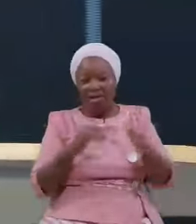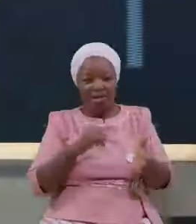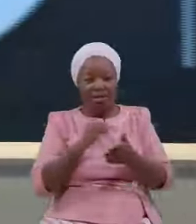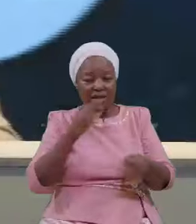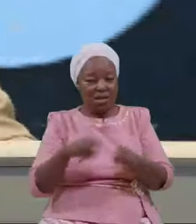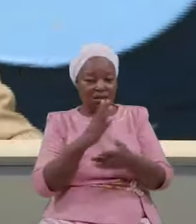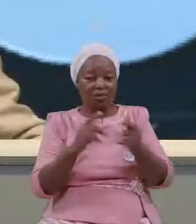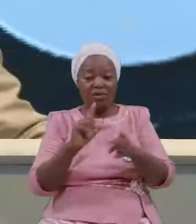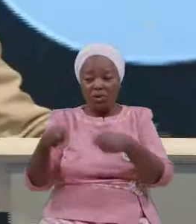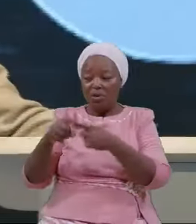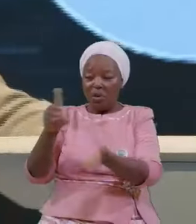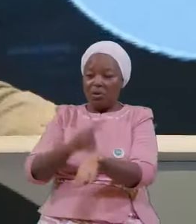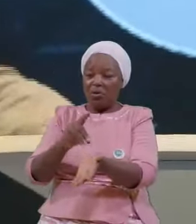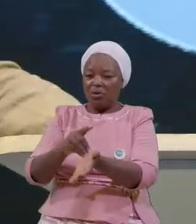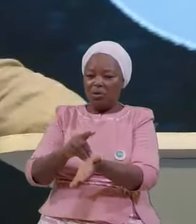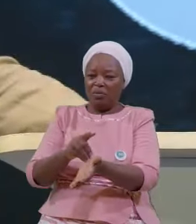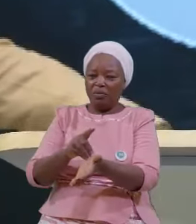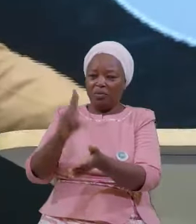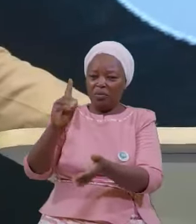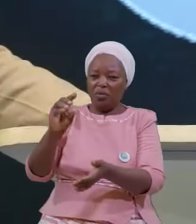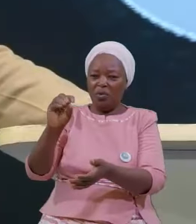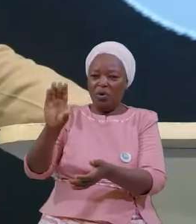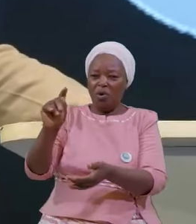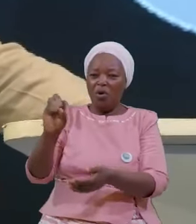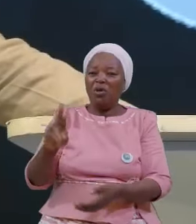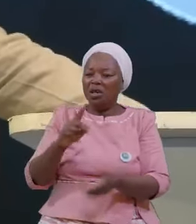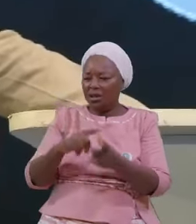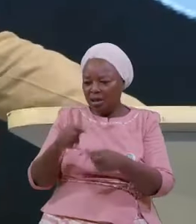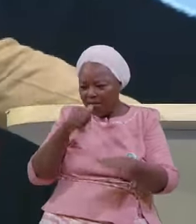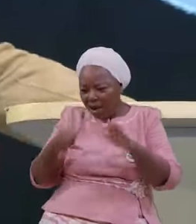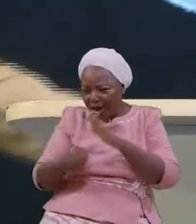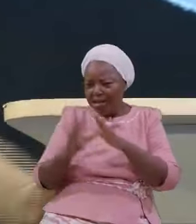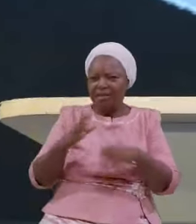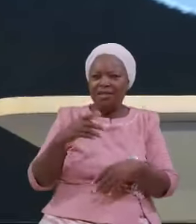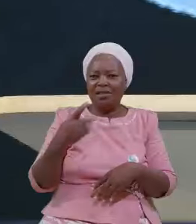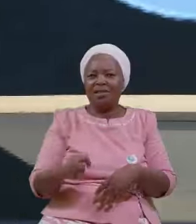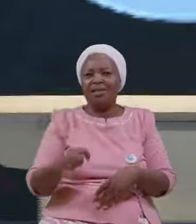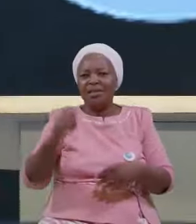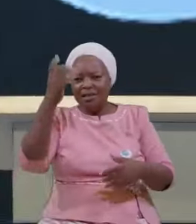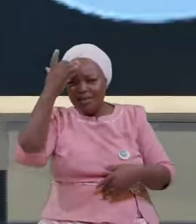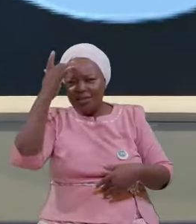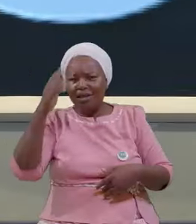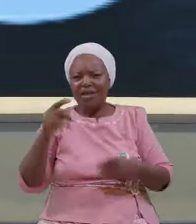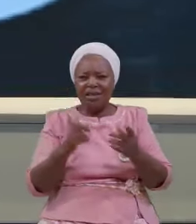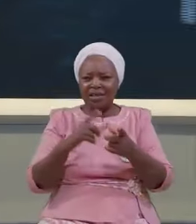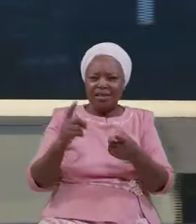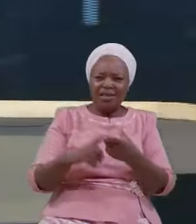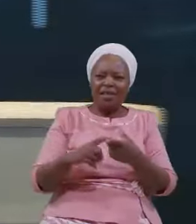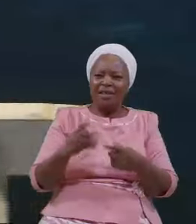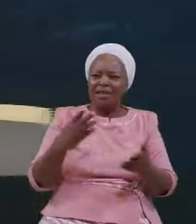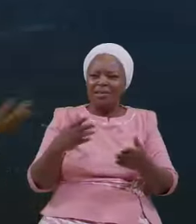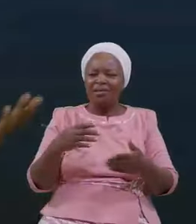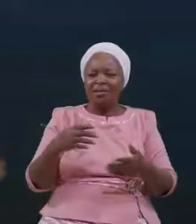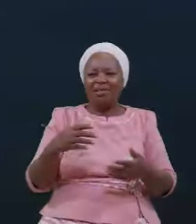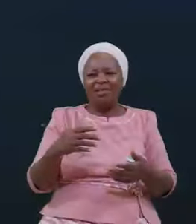hiding what she wants treated. Why would you hide? It's like a person going to a rich